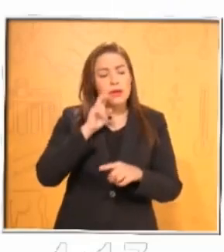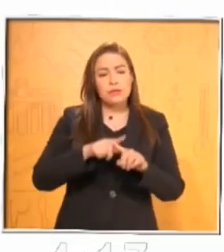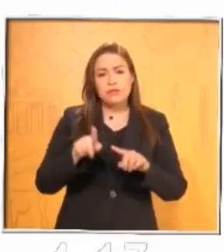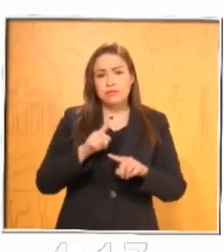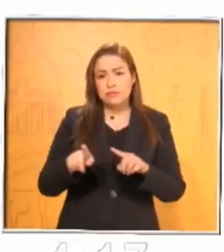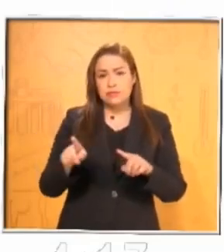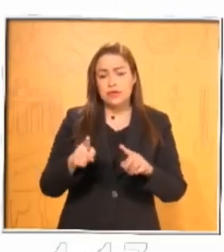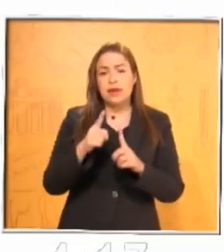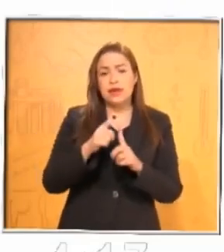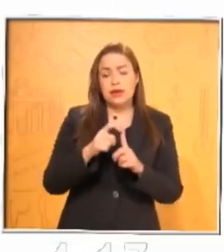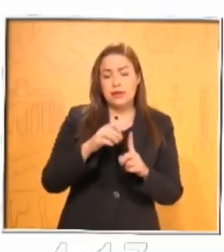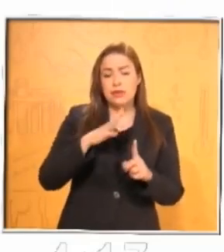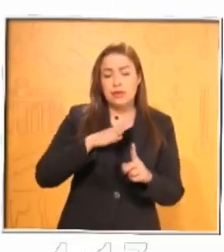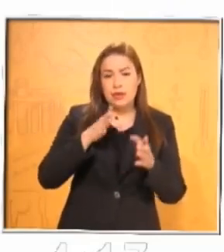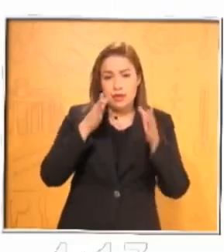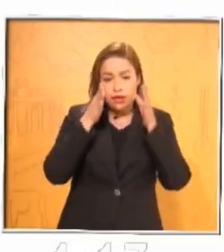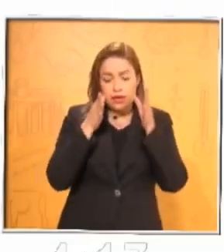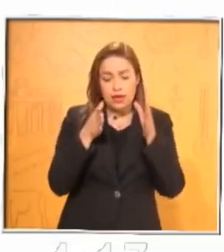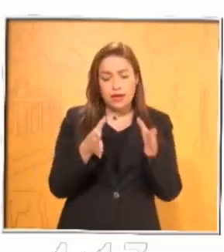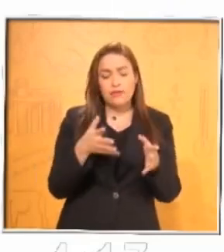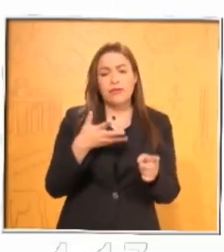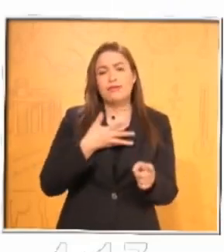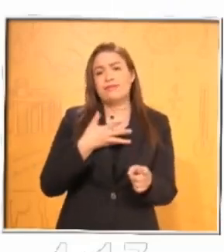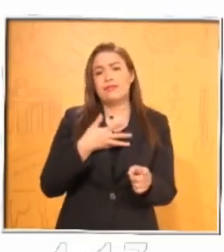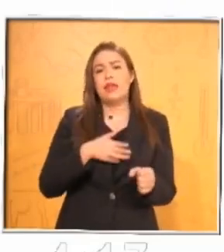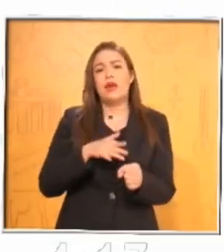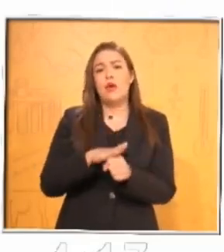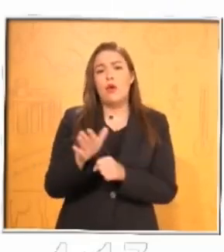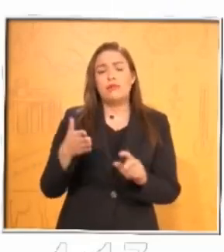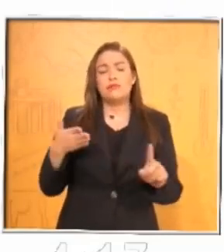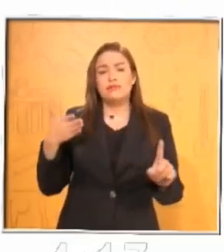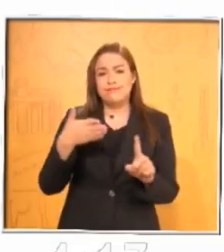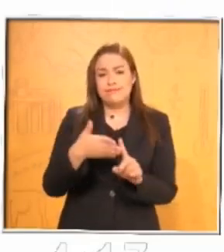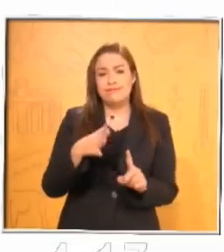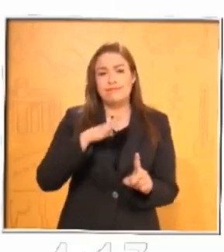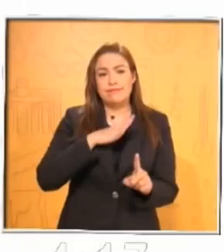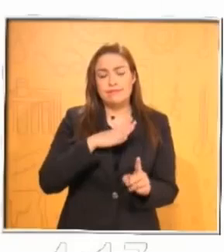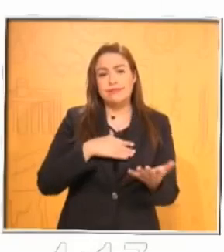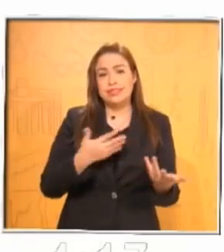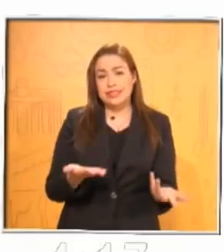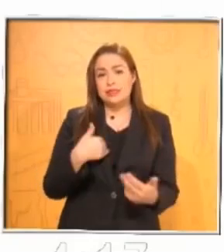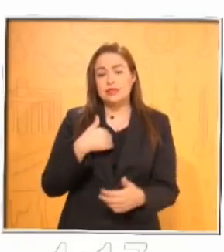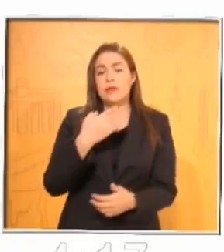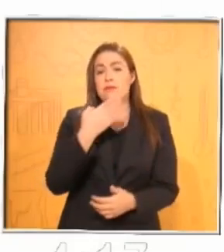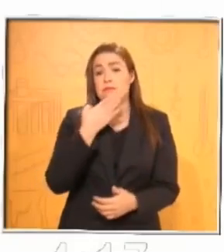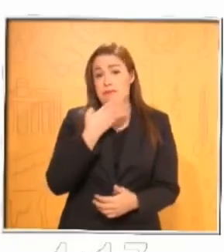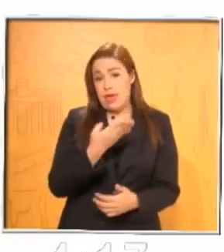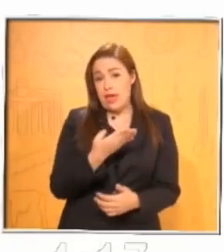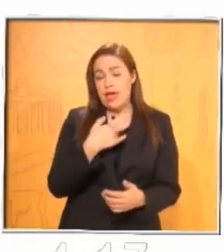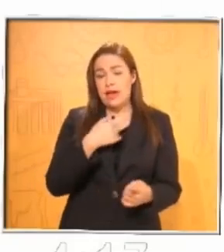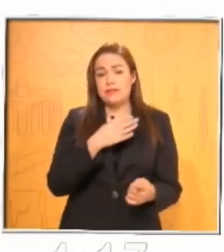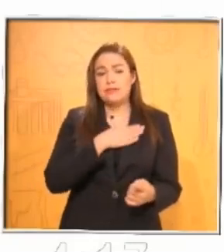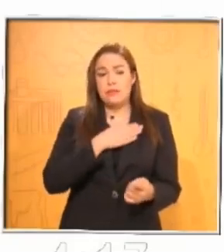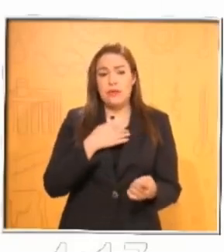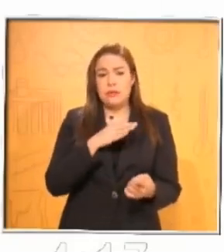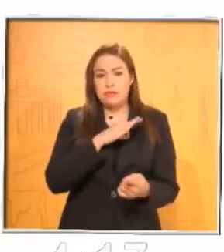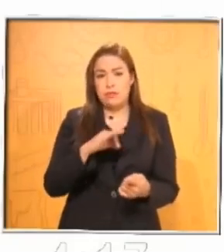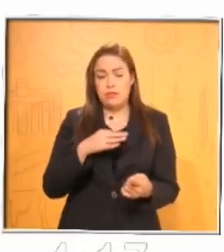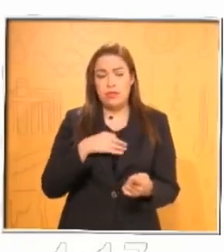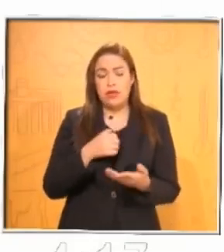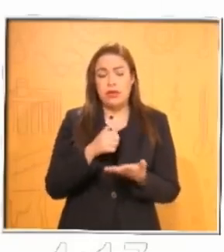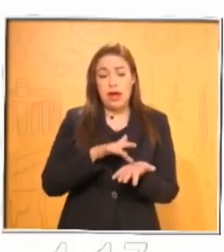family, and you are going to argue if you think the comics are good for teens and for